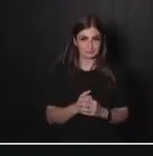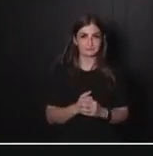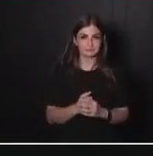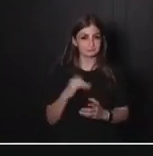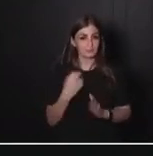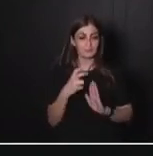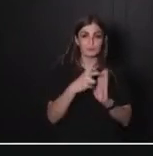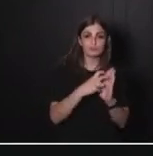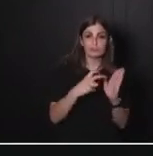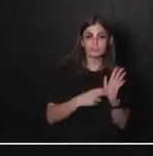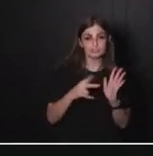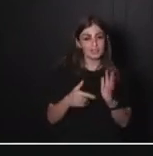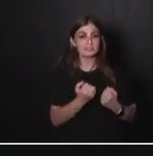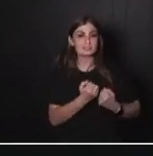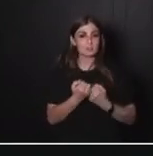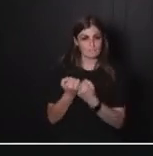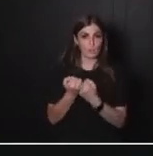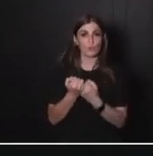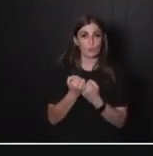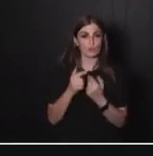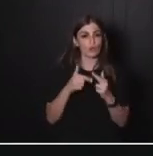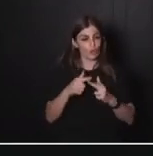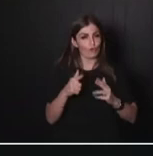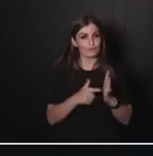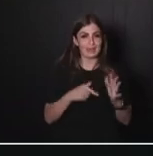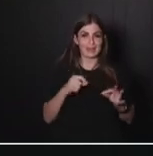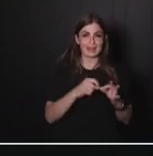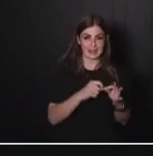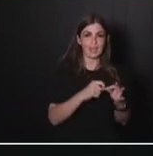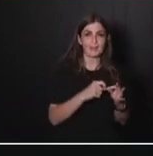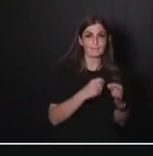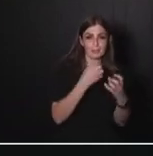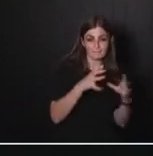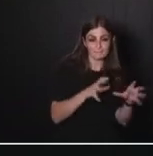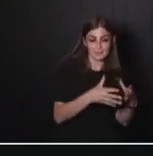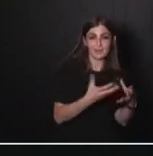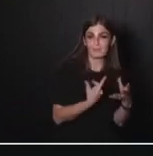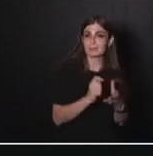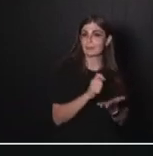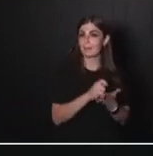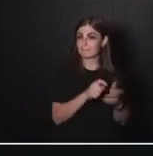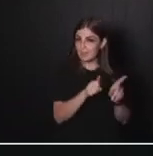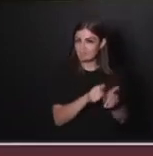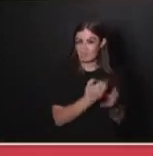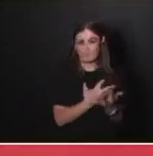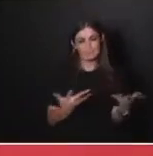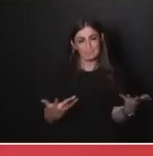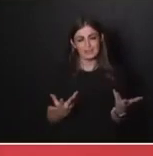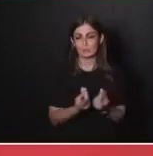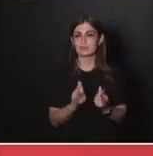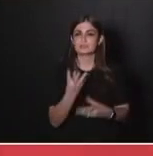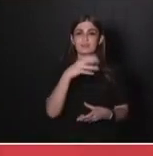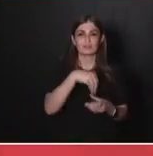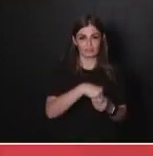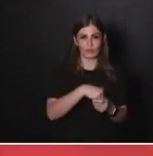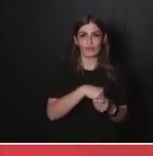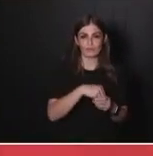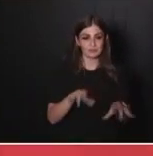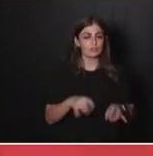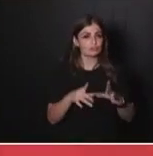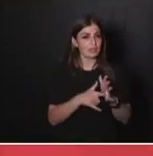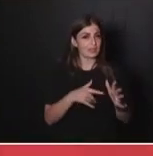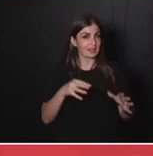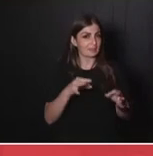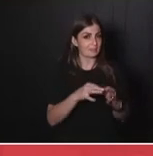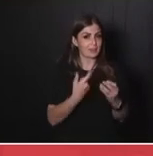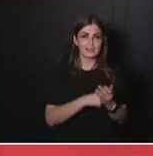want to register as a supporter of the Labor Party, be a Labor Party member, and there are many ways to do it. The Australian Labor Party